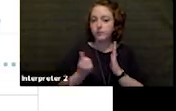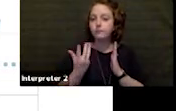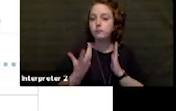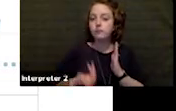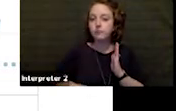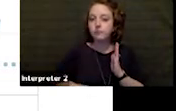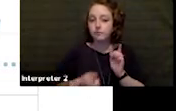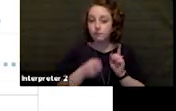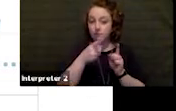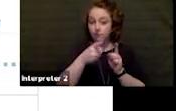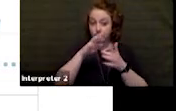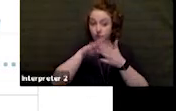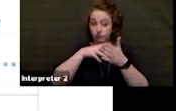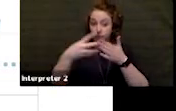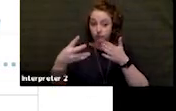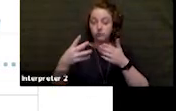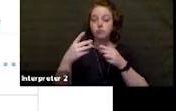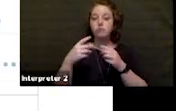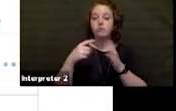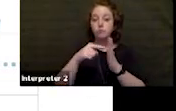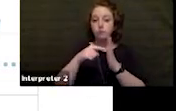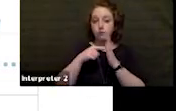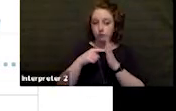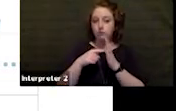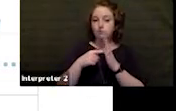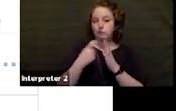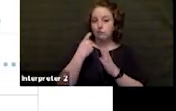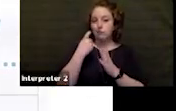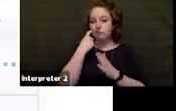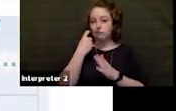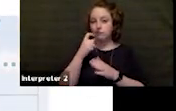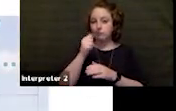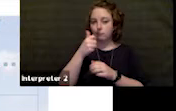growth over the past several decades.